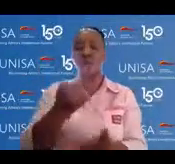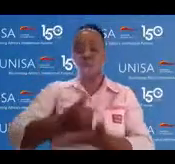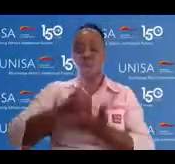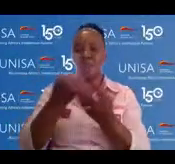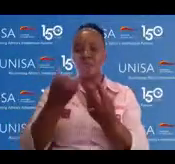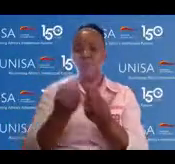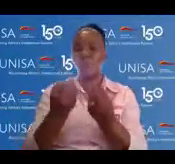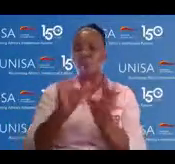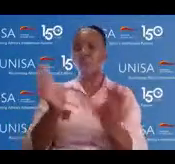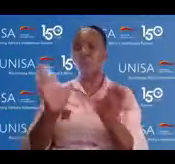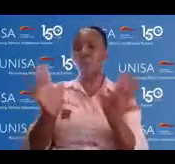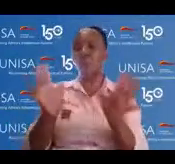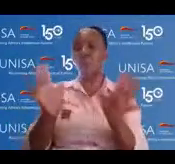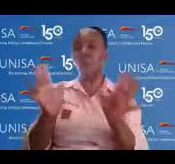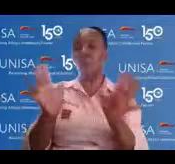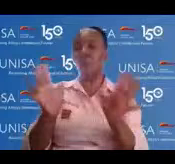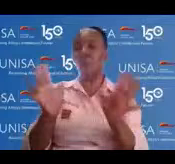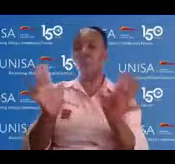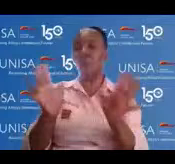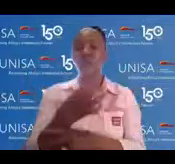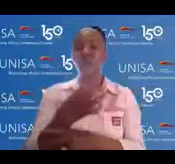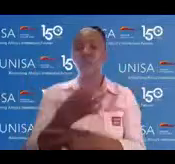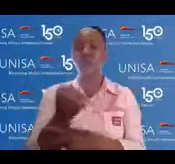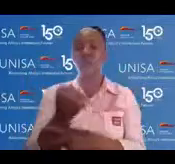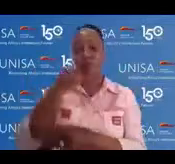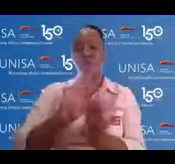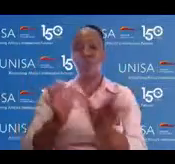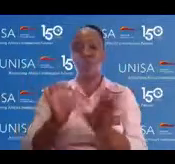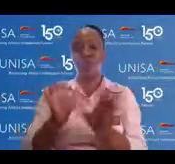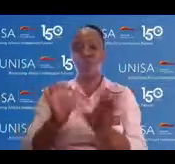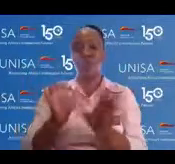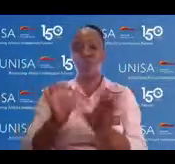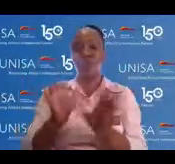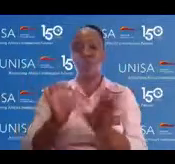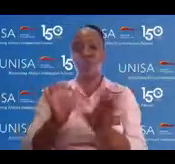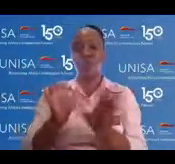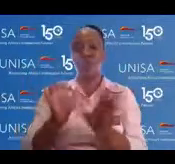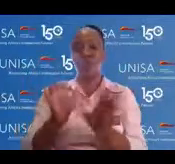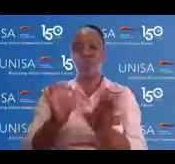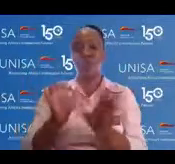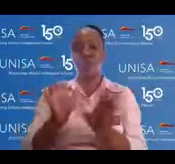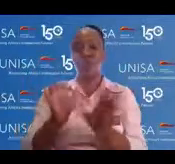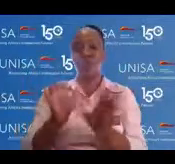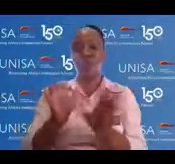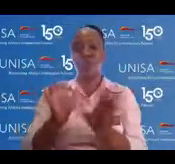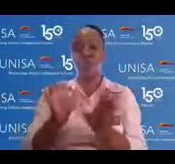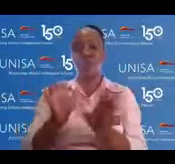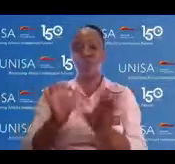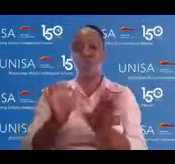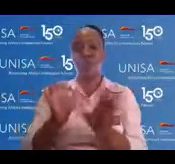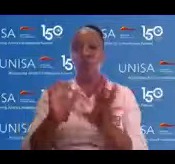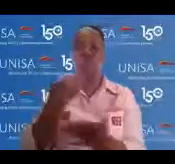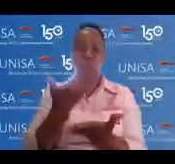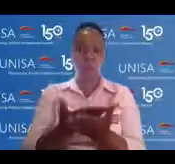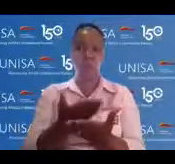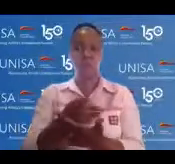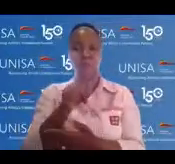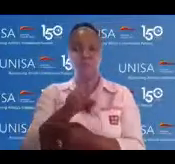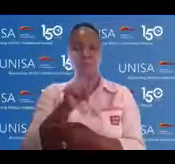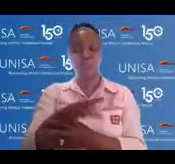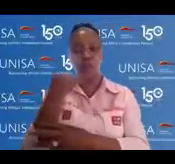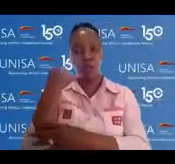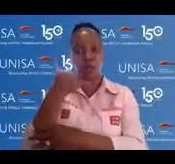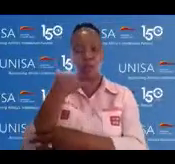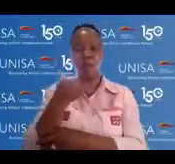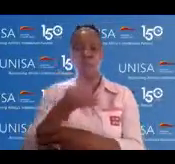you only have a smartphone and nothing else, you of course need to be able to use your smartphone not just